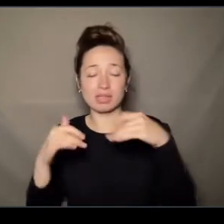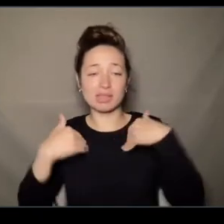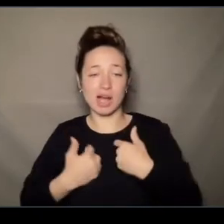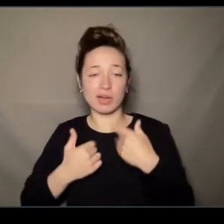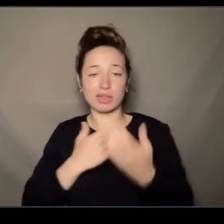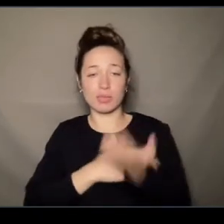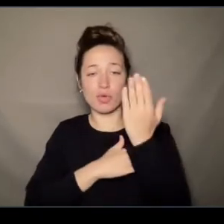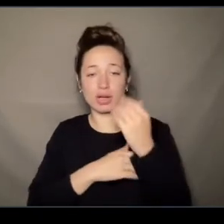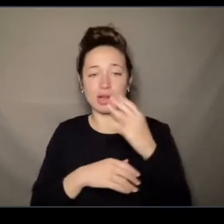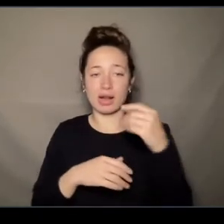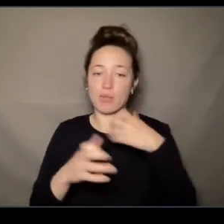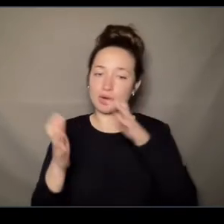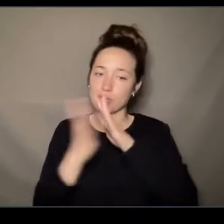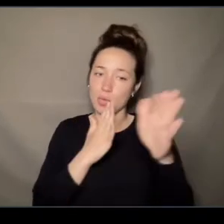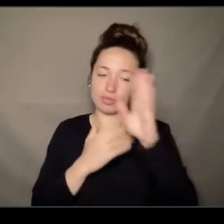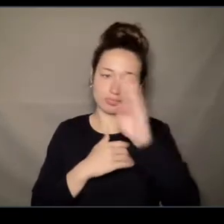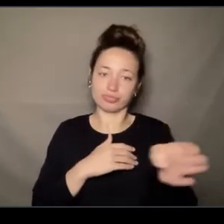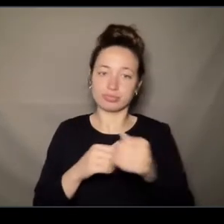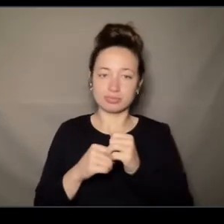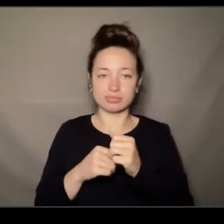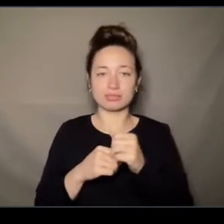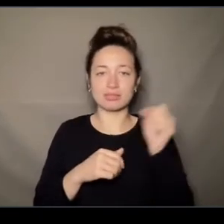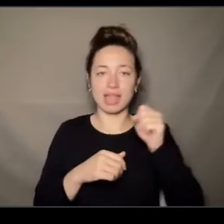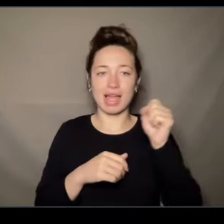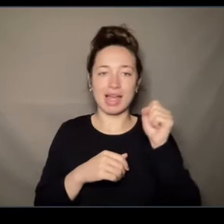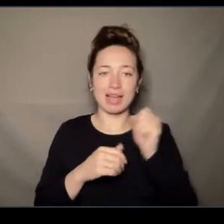in the morning, and I want to go straight back.